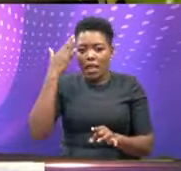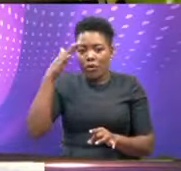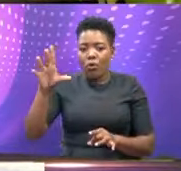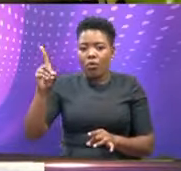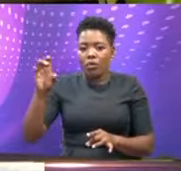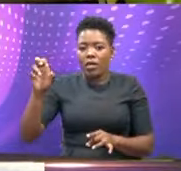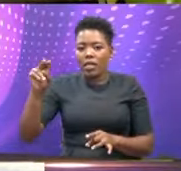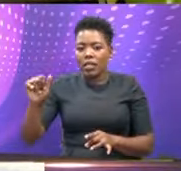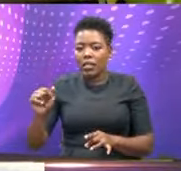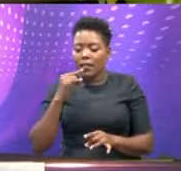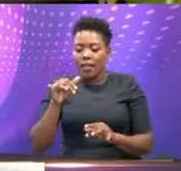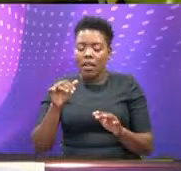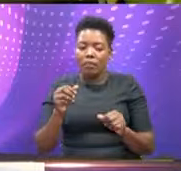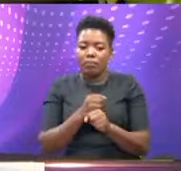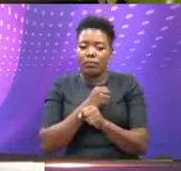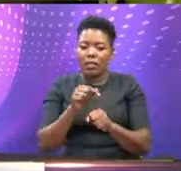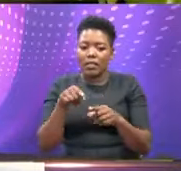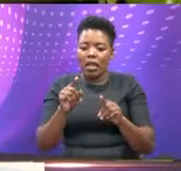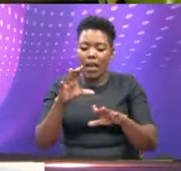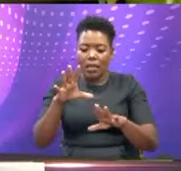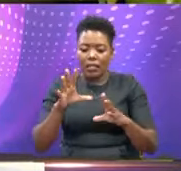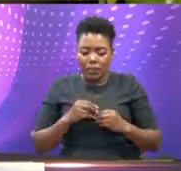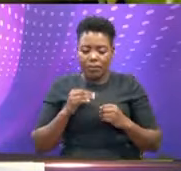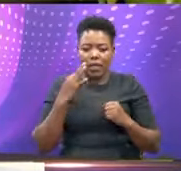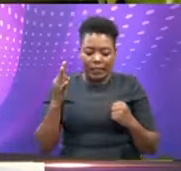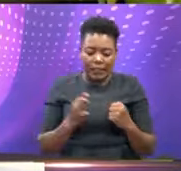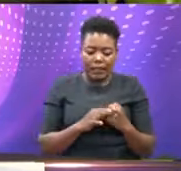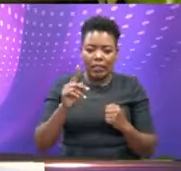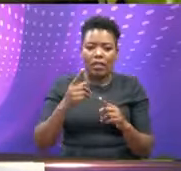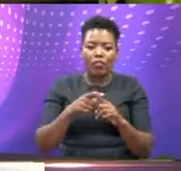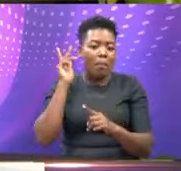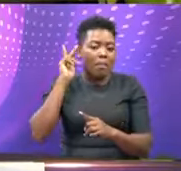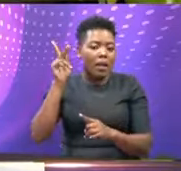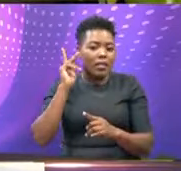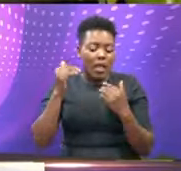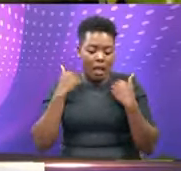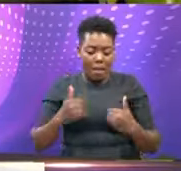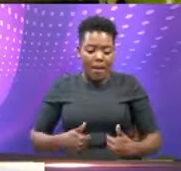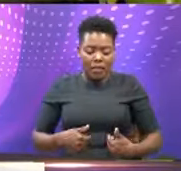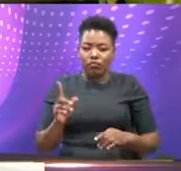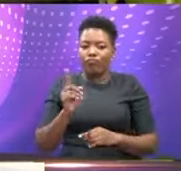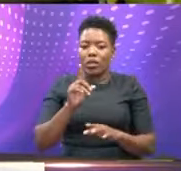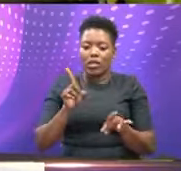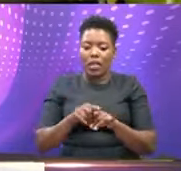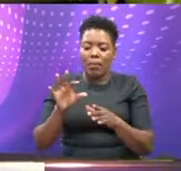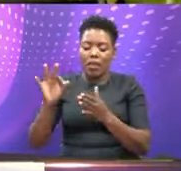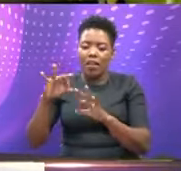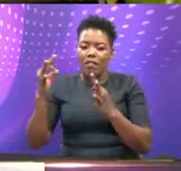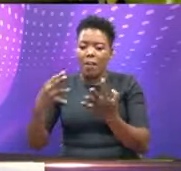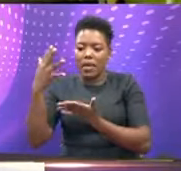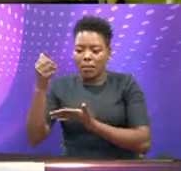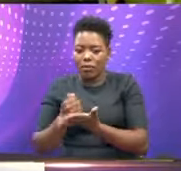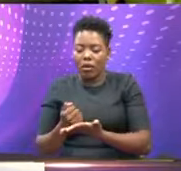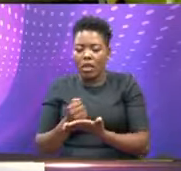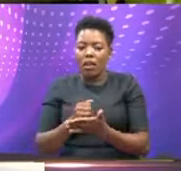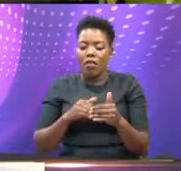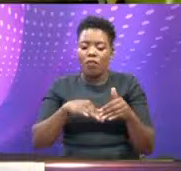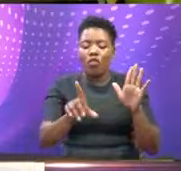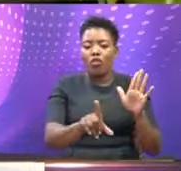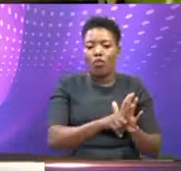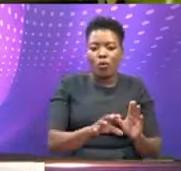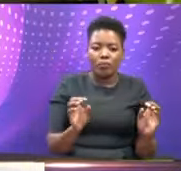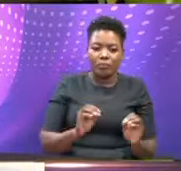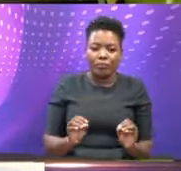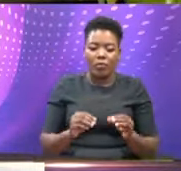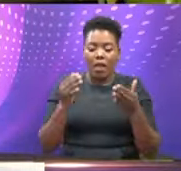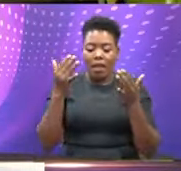onge omenda mosekao kuom jadak ma Kisii kendo onge anyuola mosemiyo tich ataro kod chik. Koro wa seche